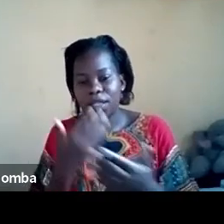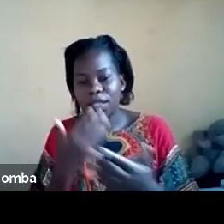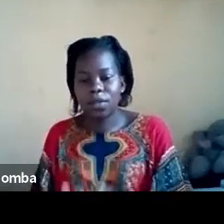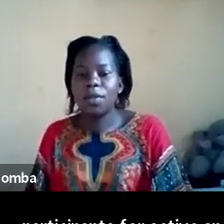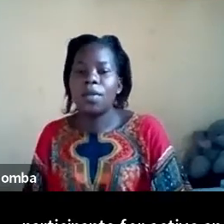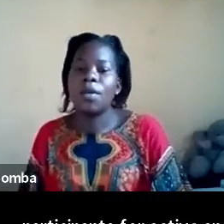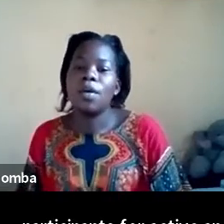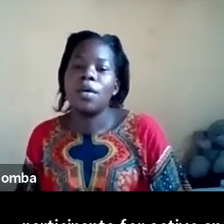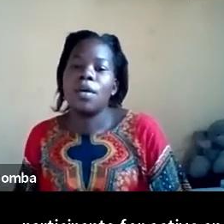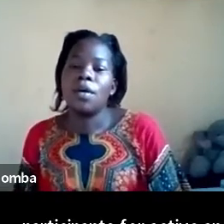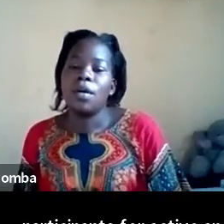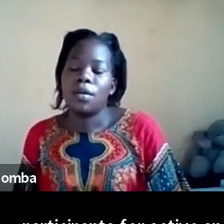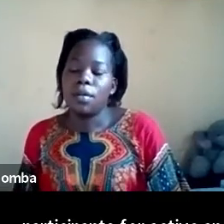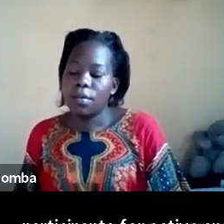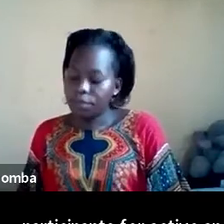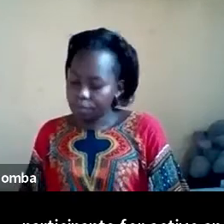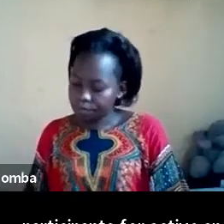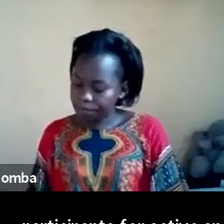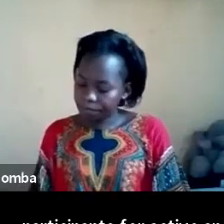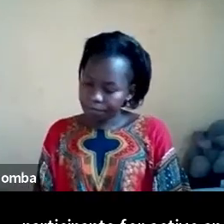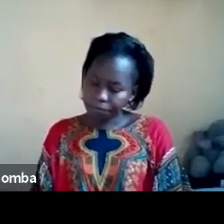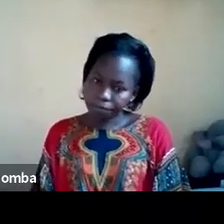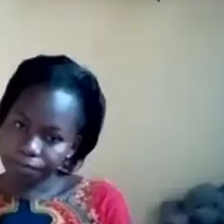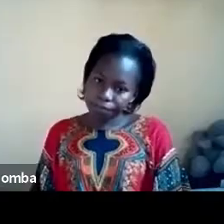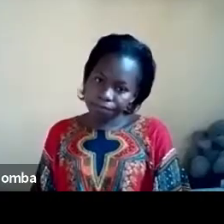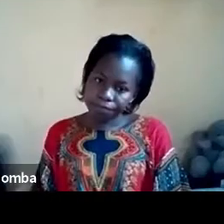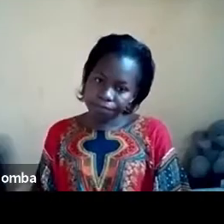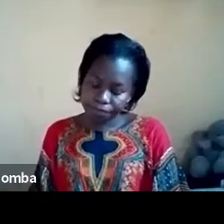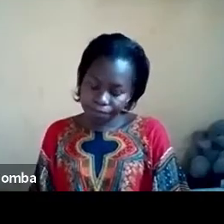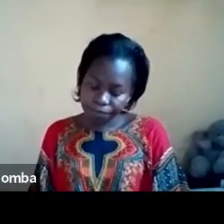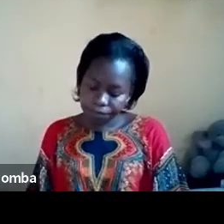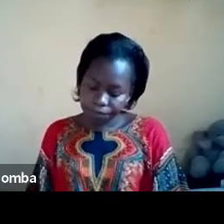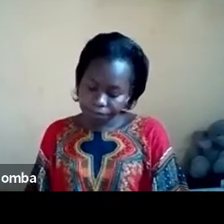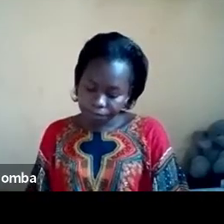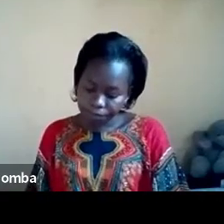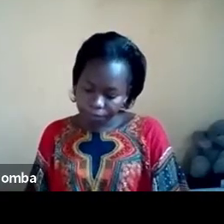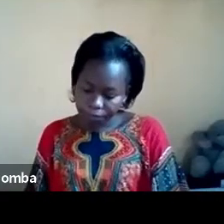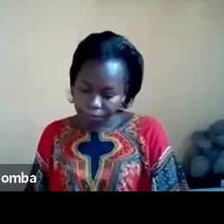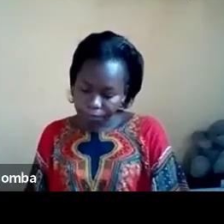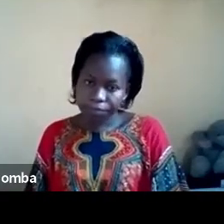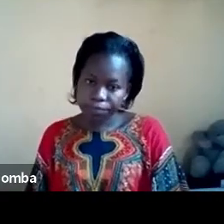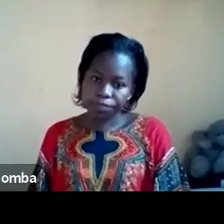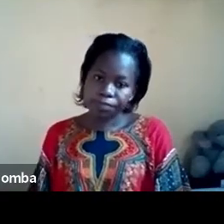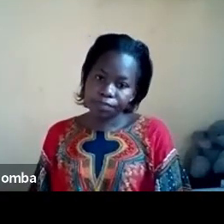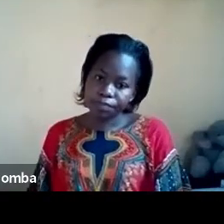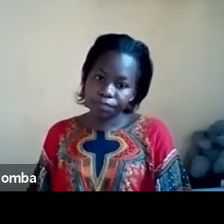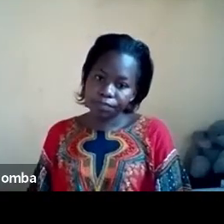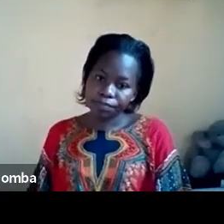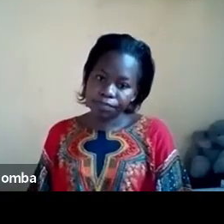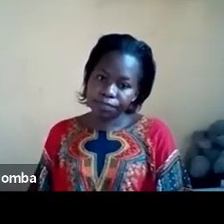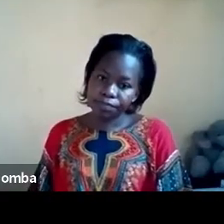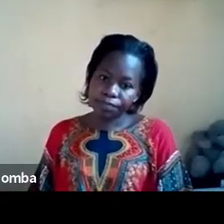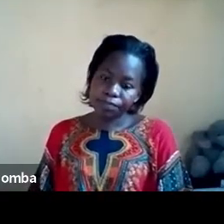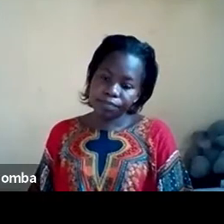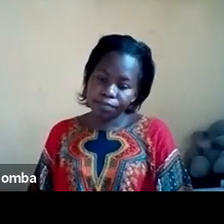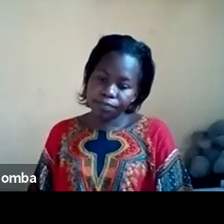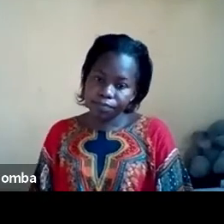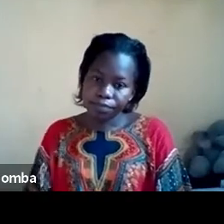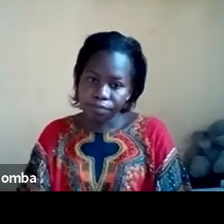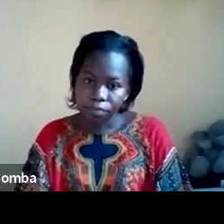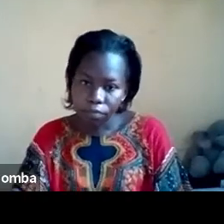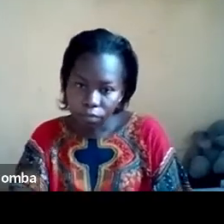Thank you very much, Hope, for sparing time to join us this morning, for your wonderful insights and expertise. I've learned a lot